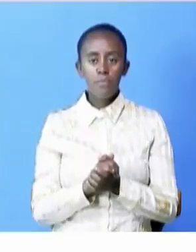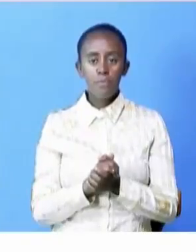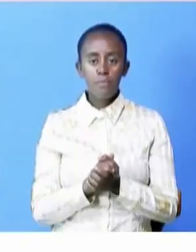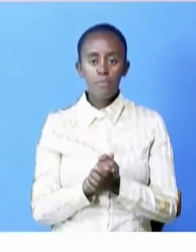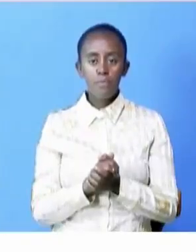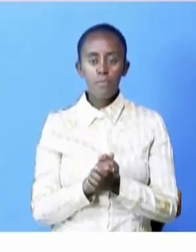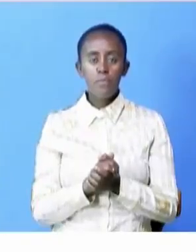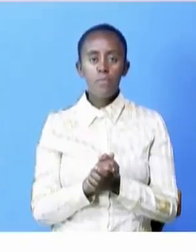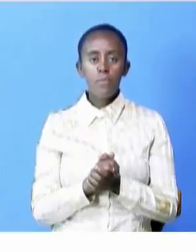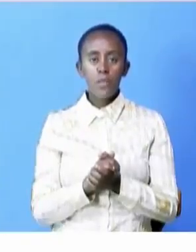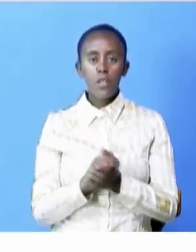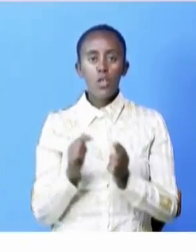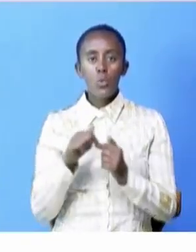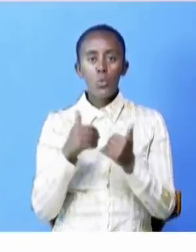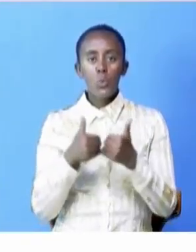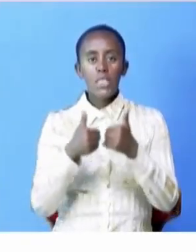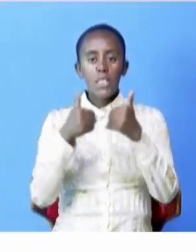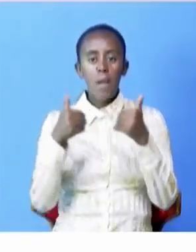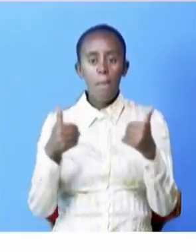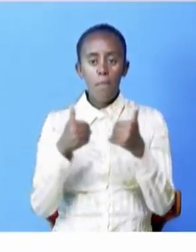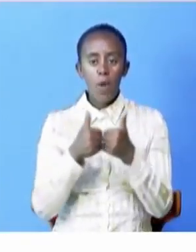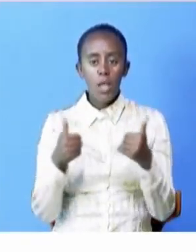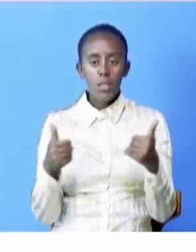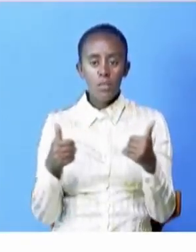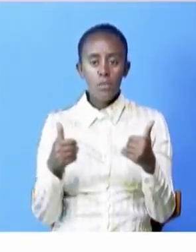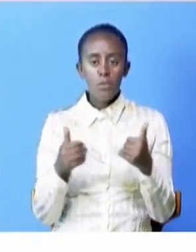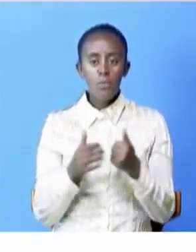to separate